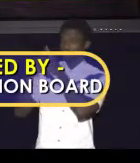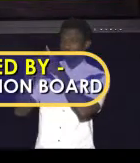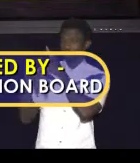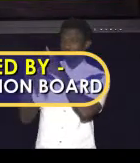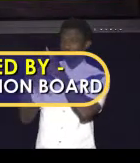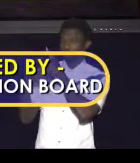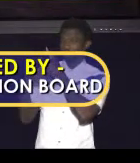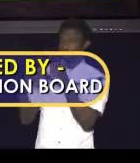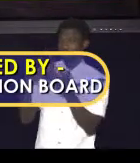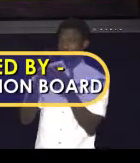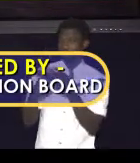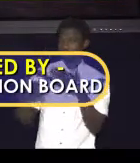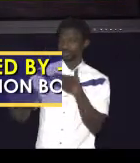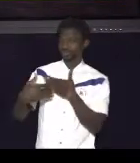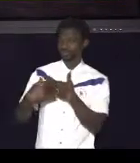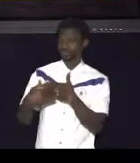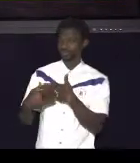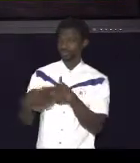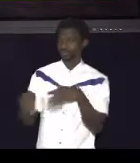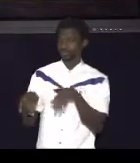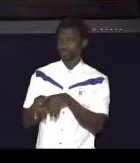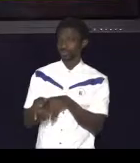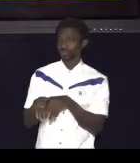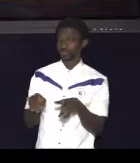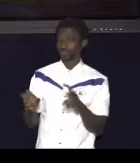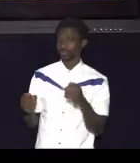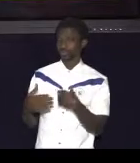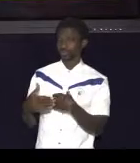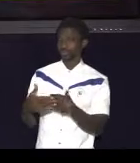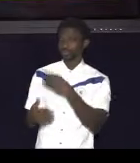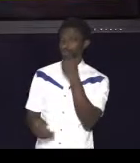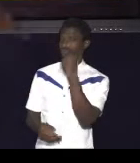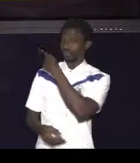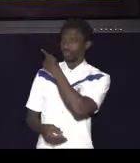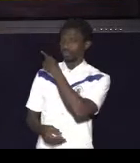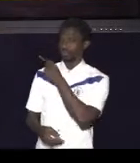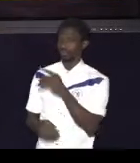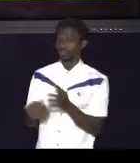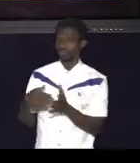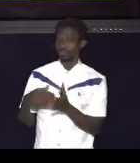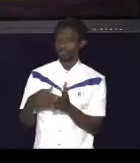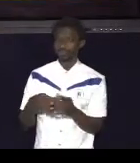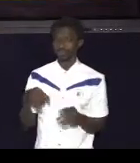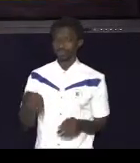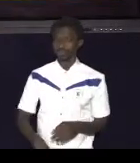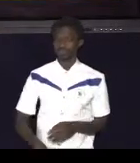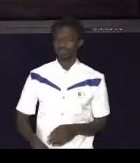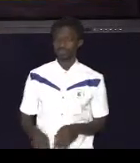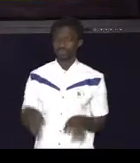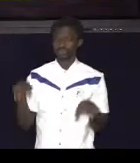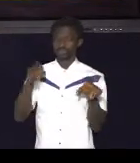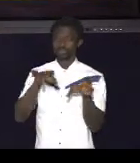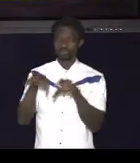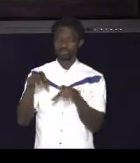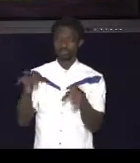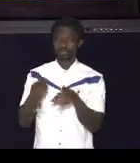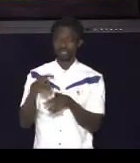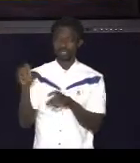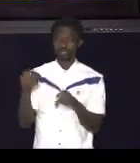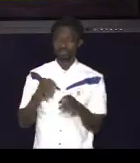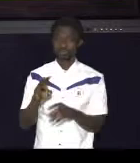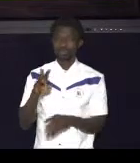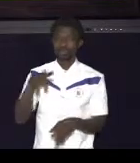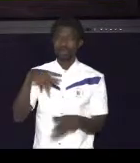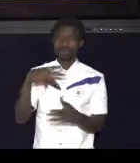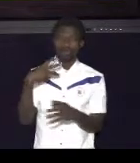Good. Back, sideways again. Good, and down. Okay, so warm up